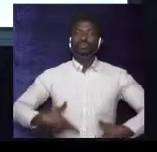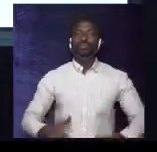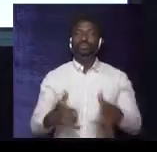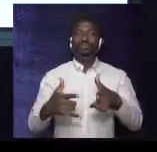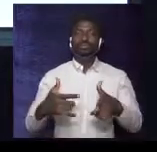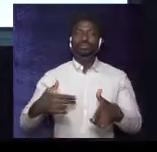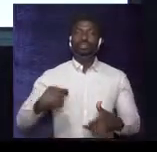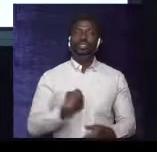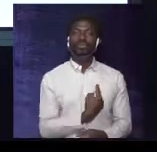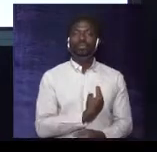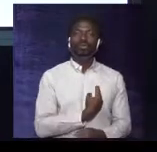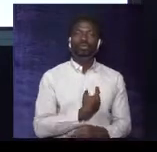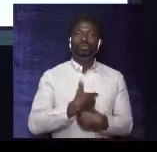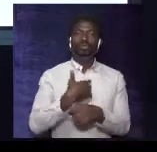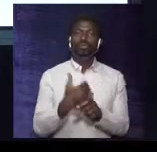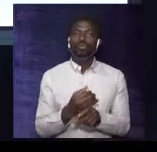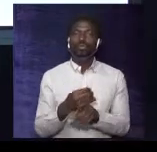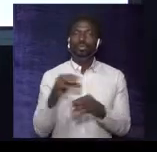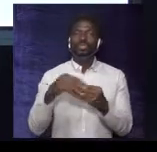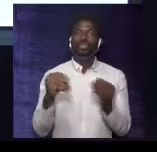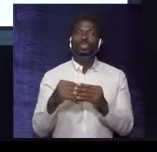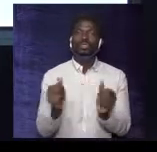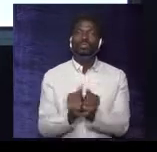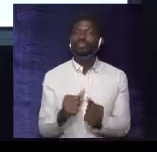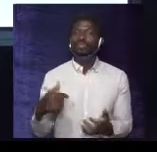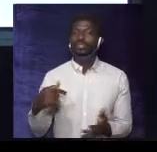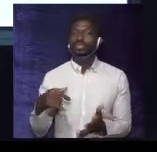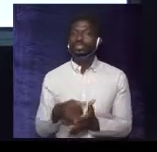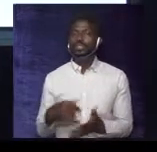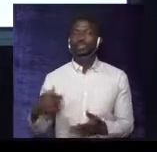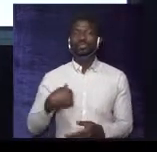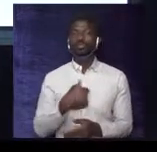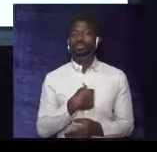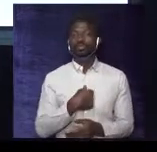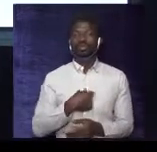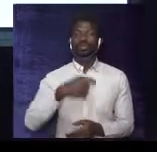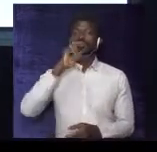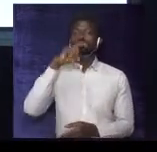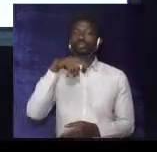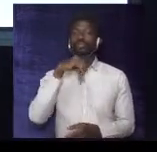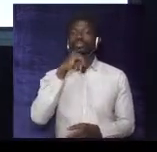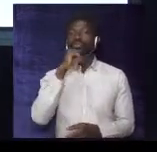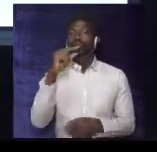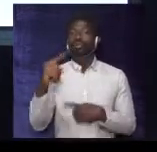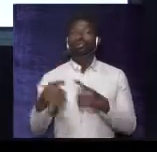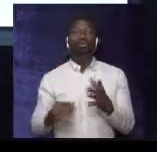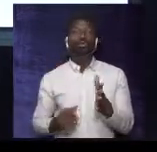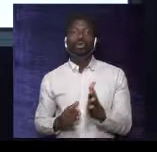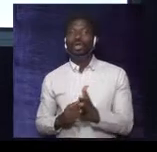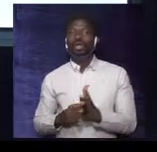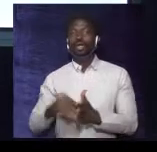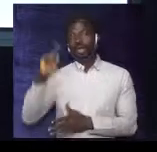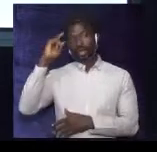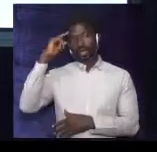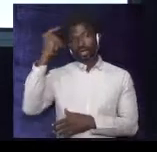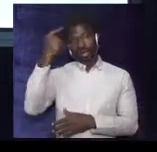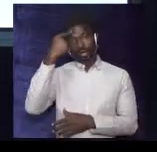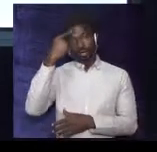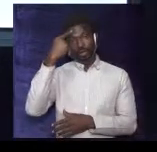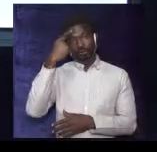Now, let's make a sentence with it. We must not go against the government